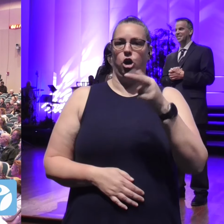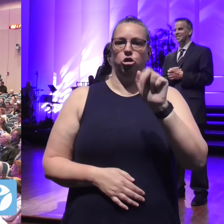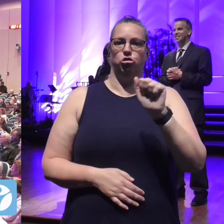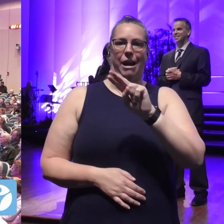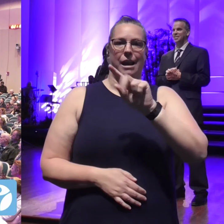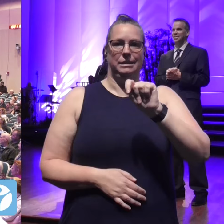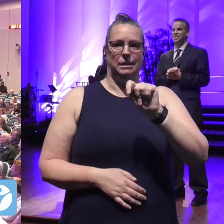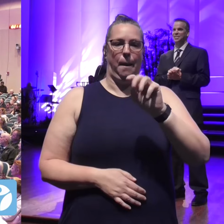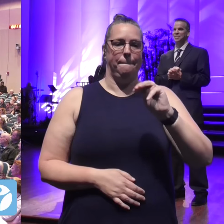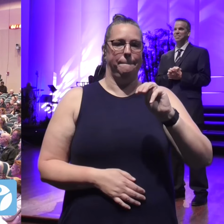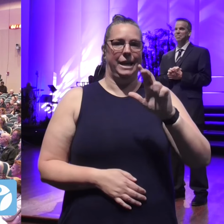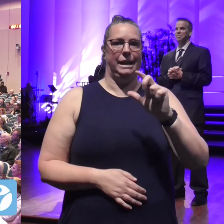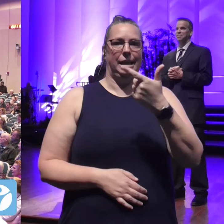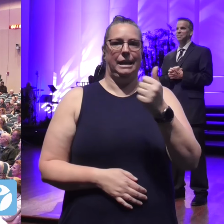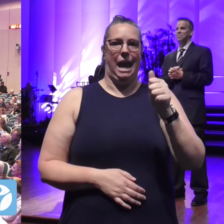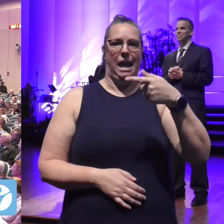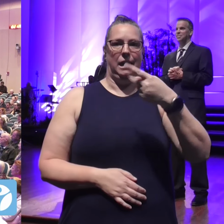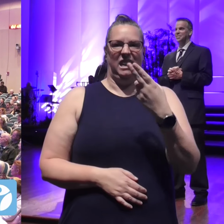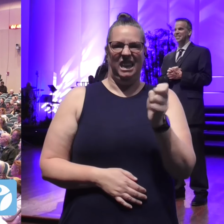Welcome. Marina Miller.